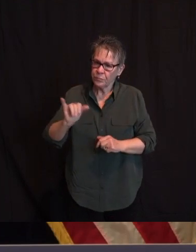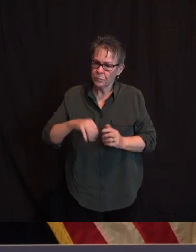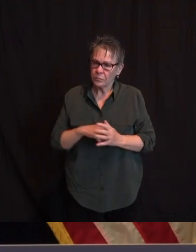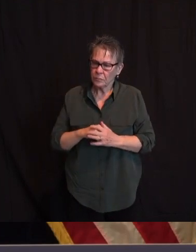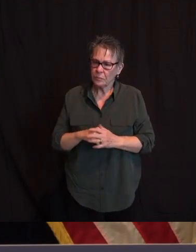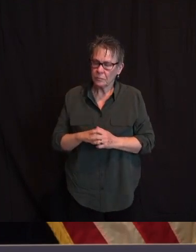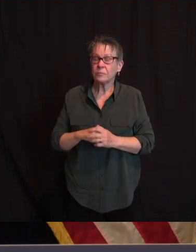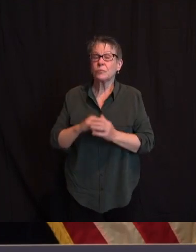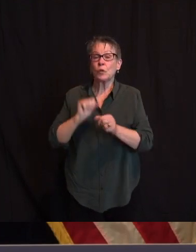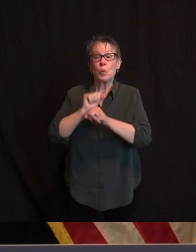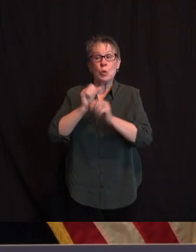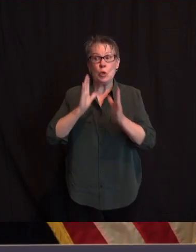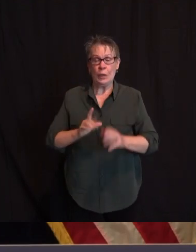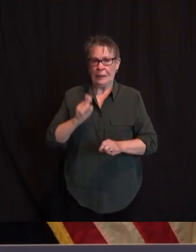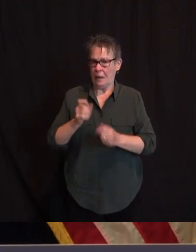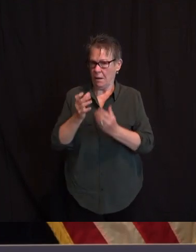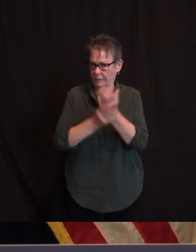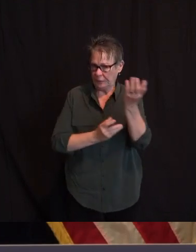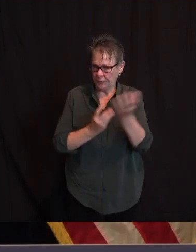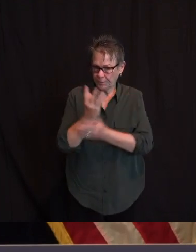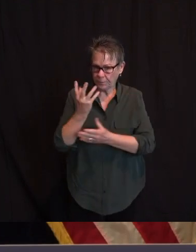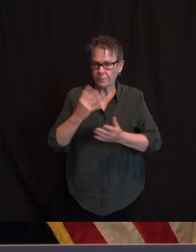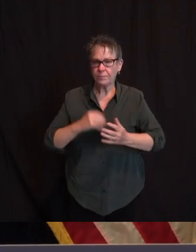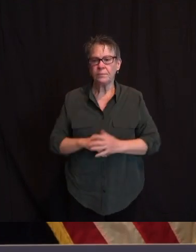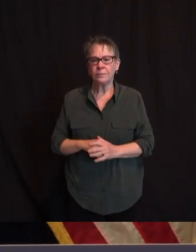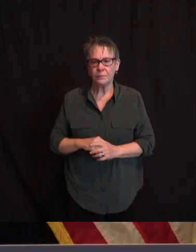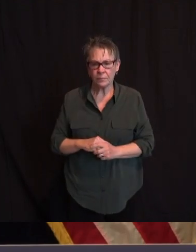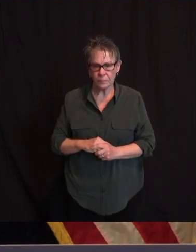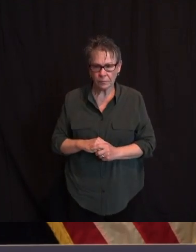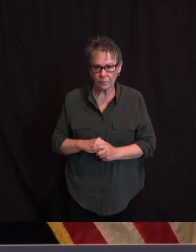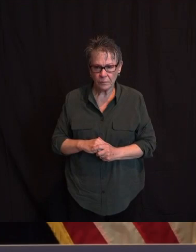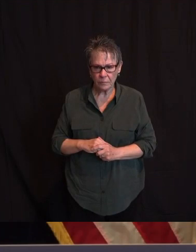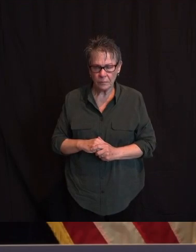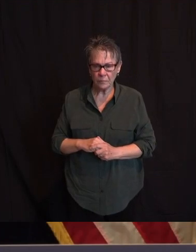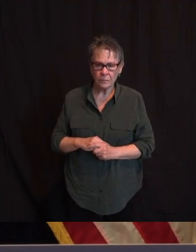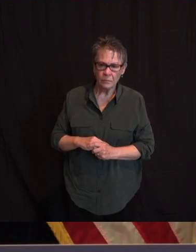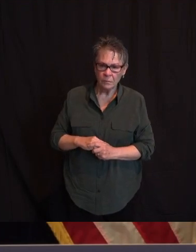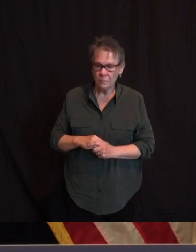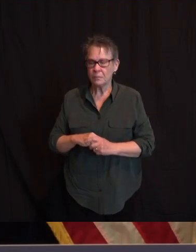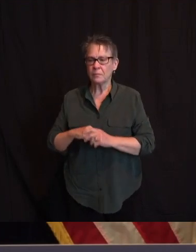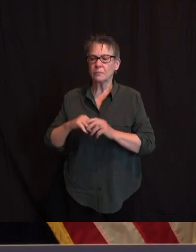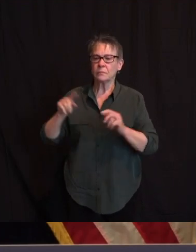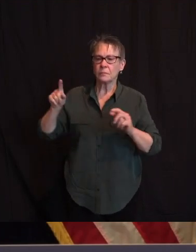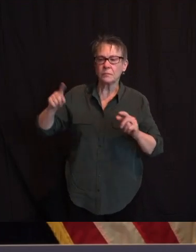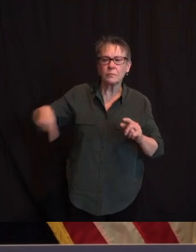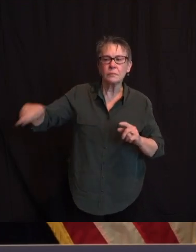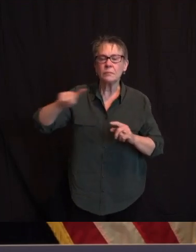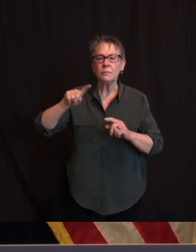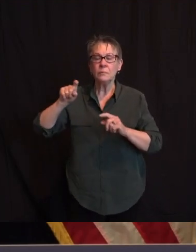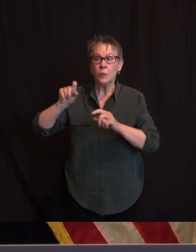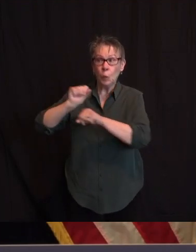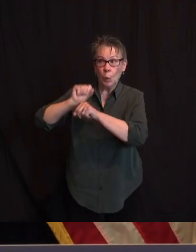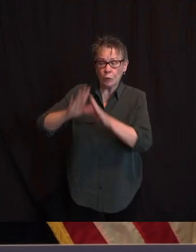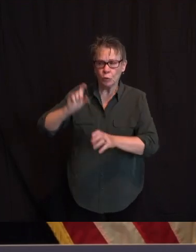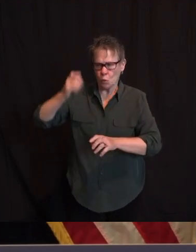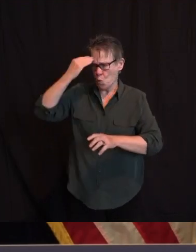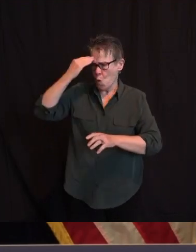should outline how to handle customers who need access to services but refuse to wear a